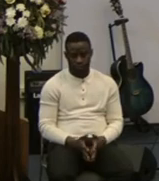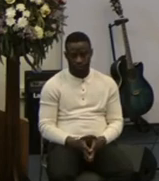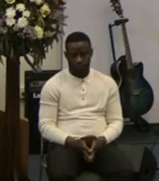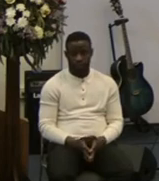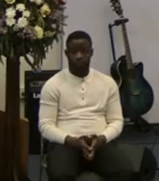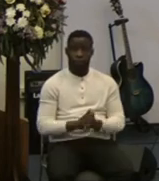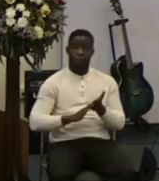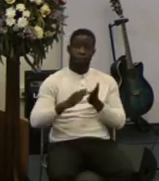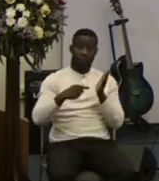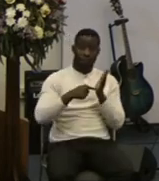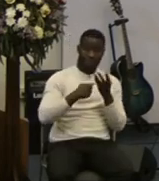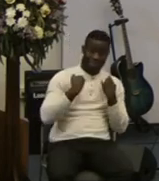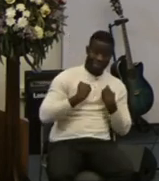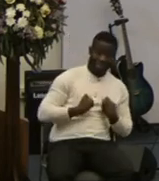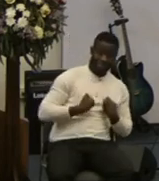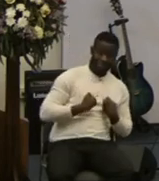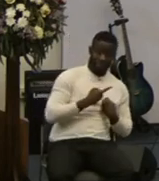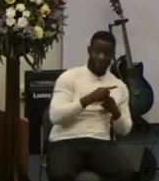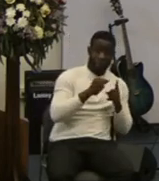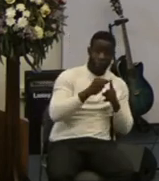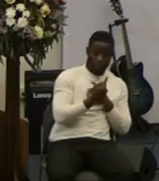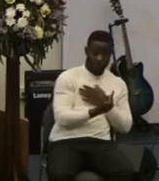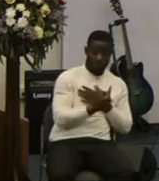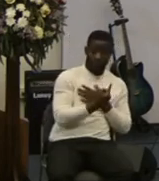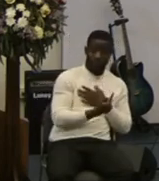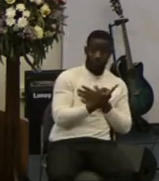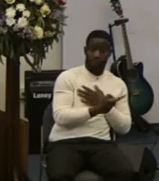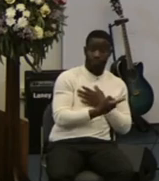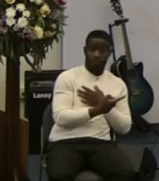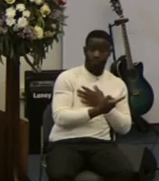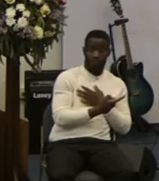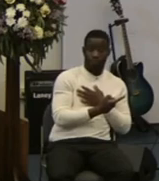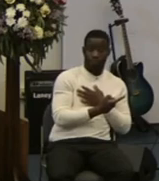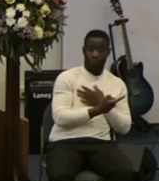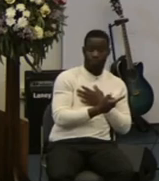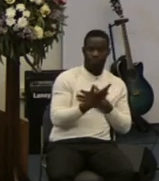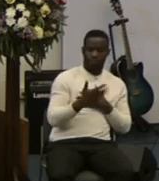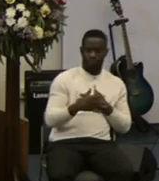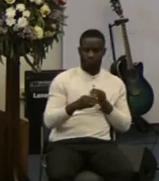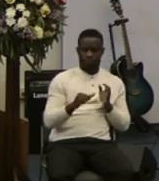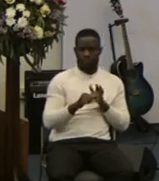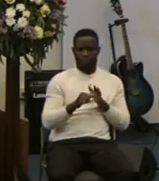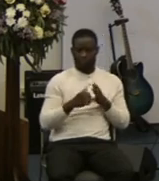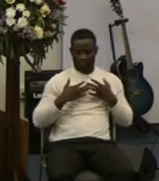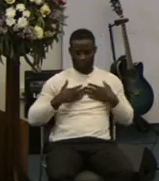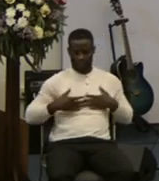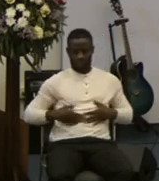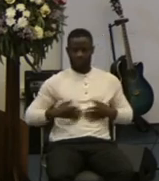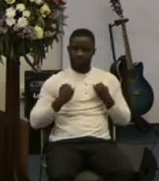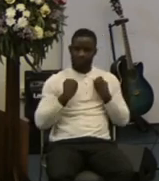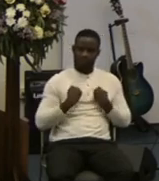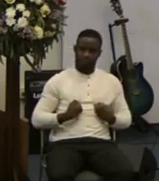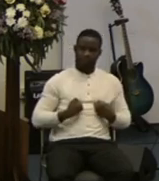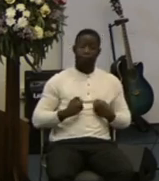Left Trophimus sick in Miletus. Paul himself appears to have had an ongoing physical ailment, which